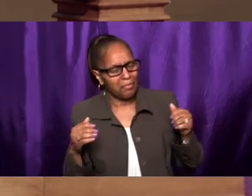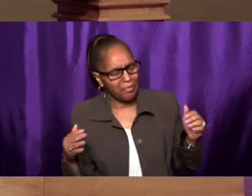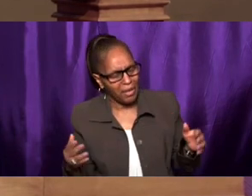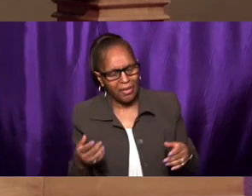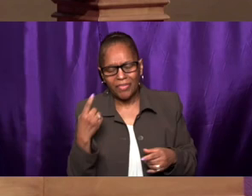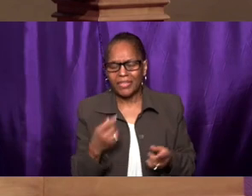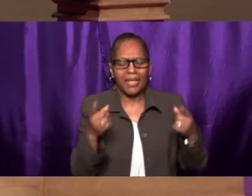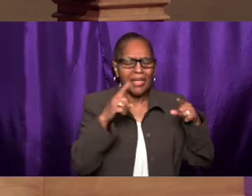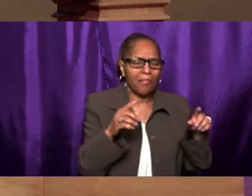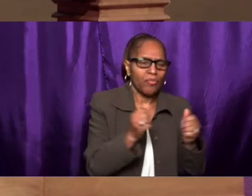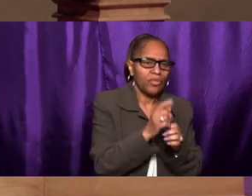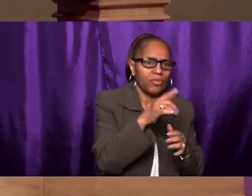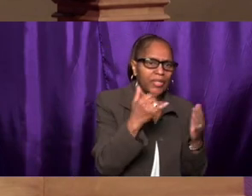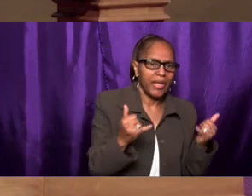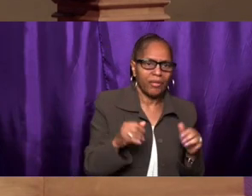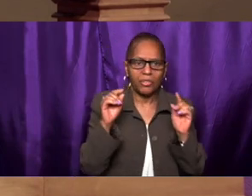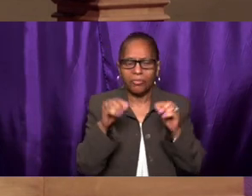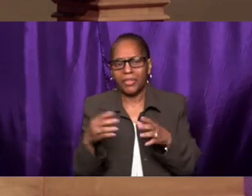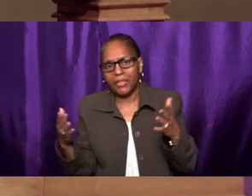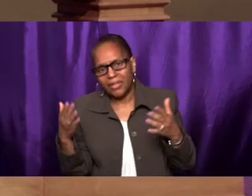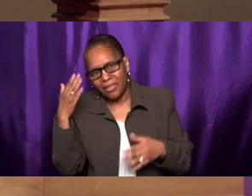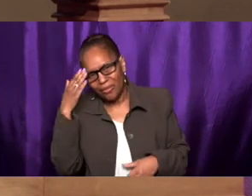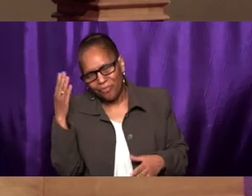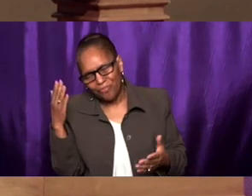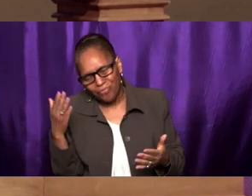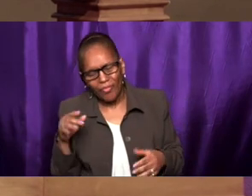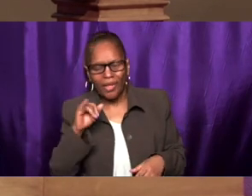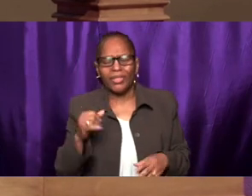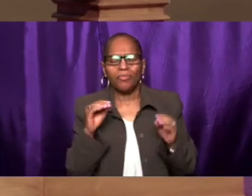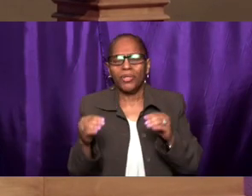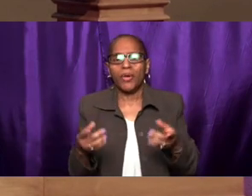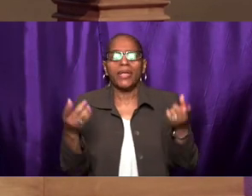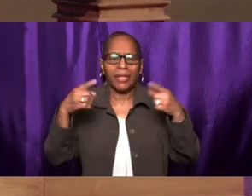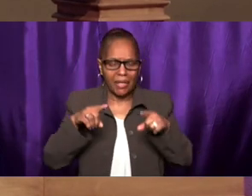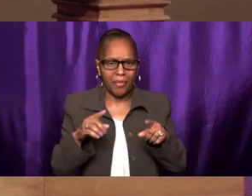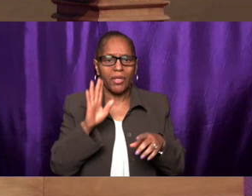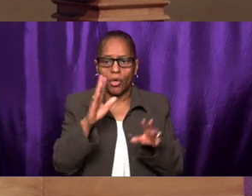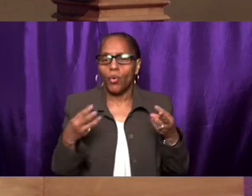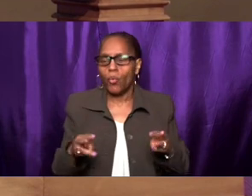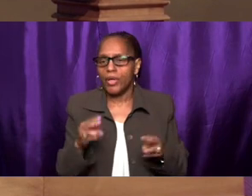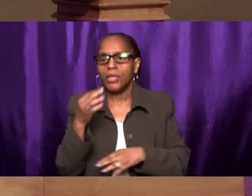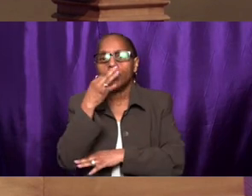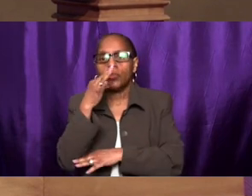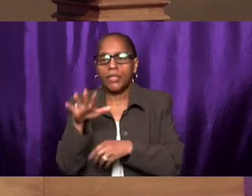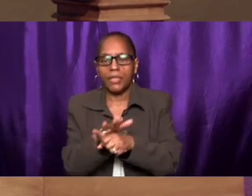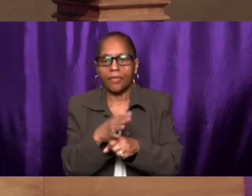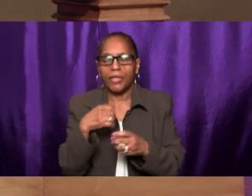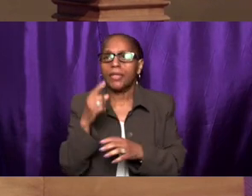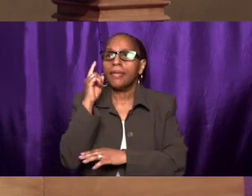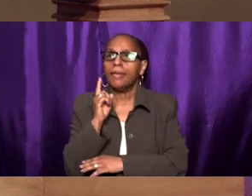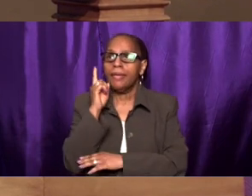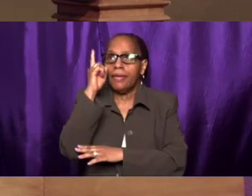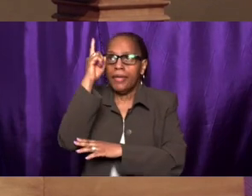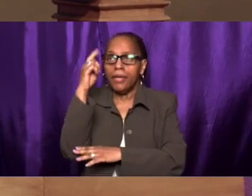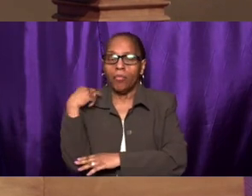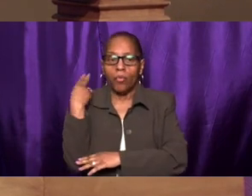on with you right now, just put it in your, you know, just put it away. It'll cometh your way soon enough. In him we